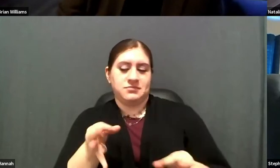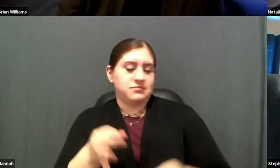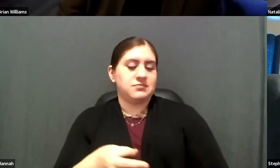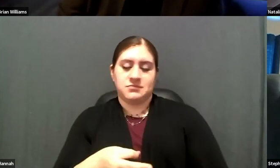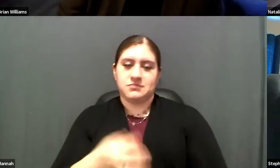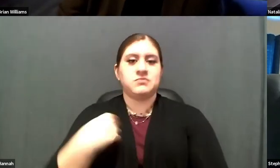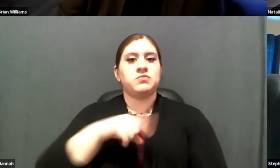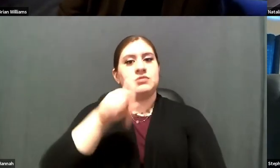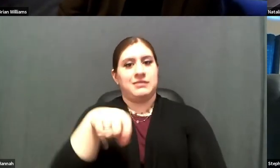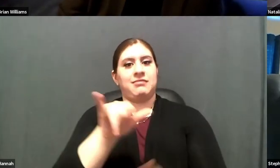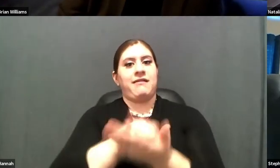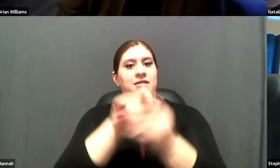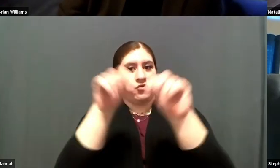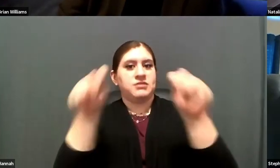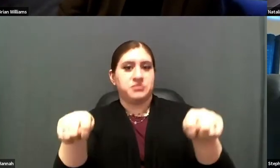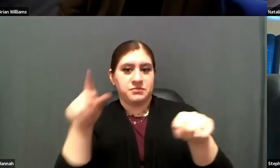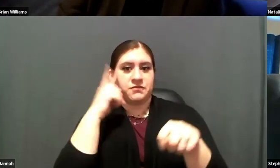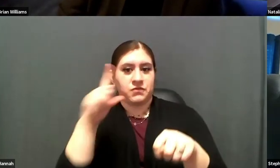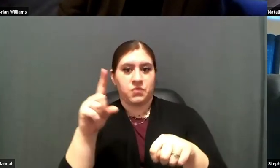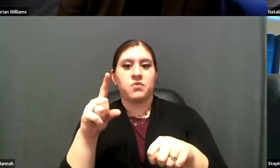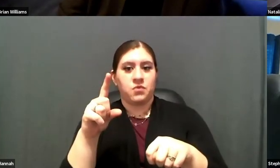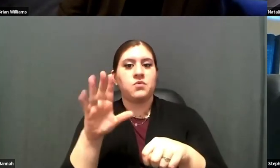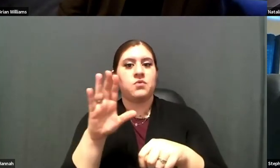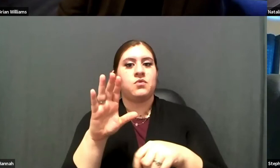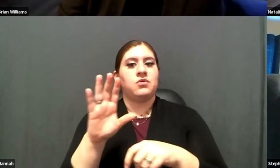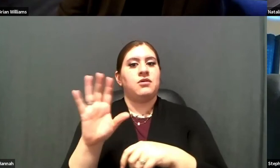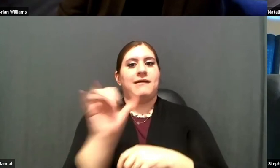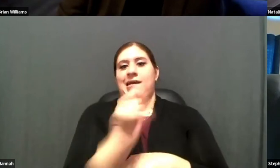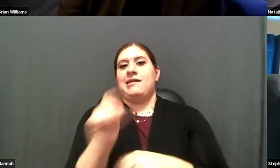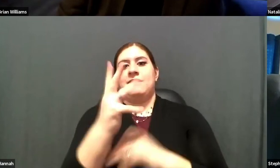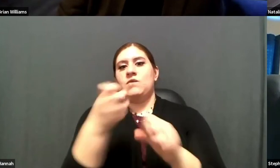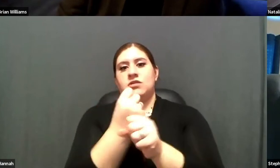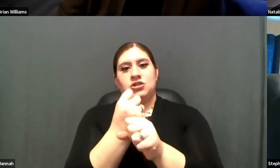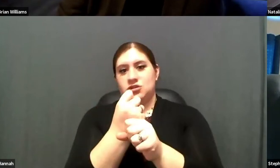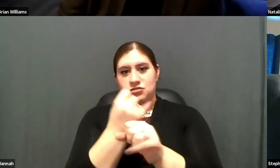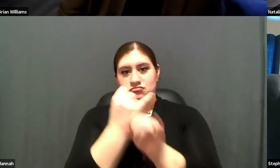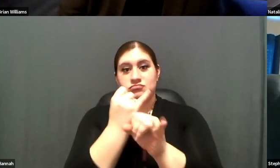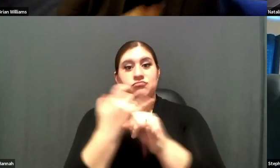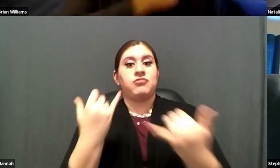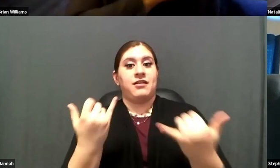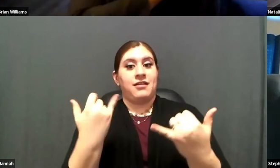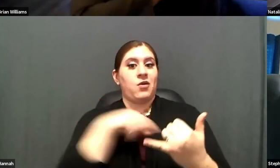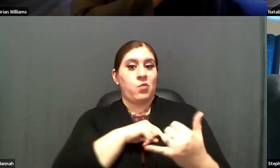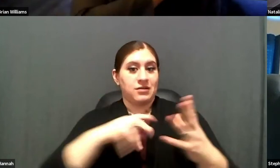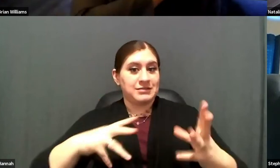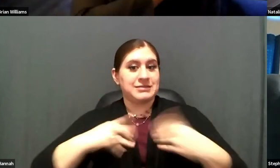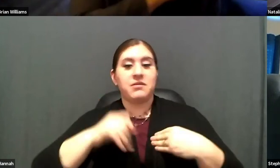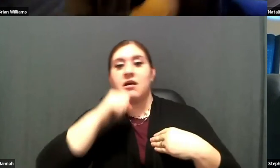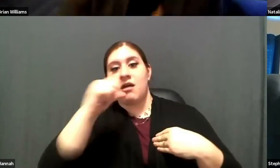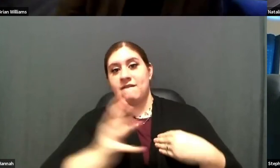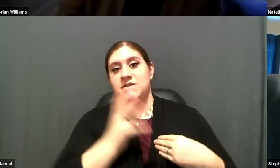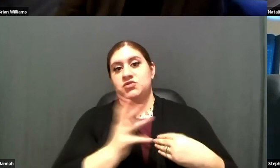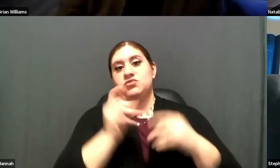we just need those transcripts for from any four-year institution. Right now, we are currently taking unofficial